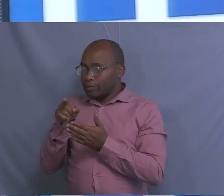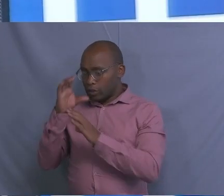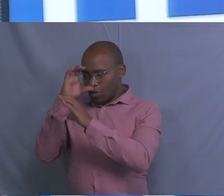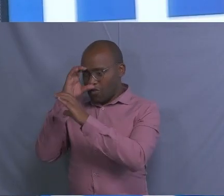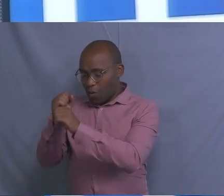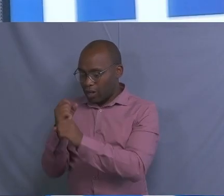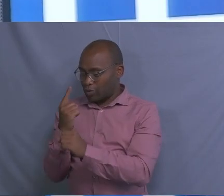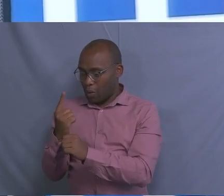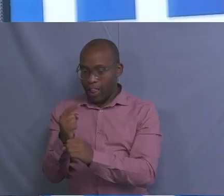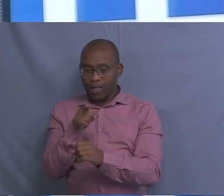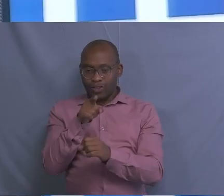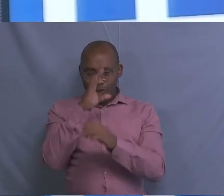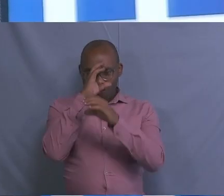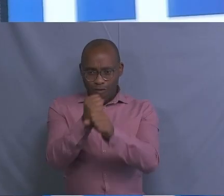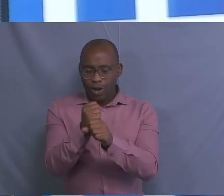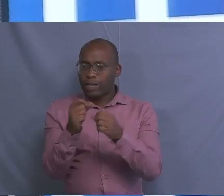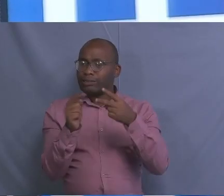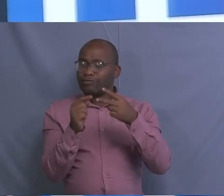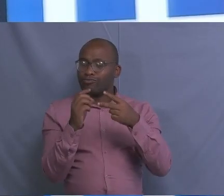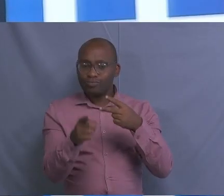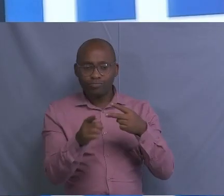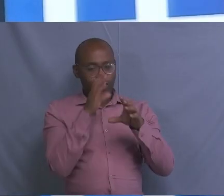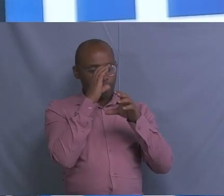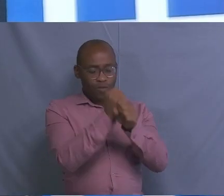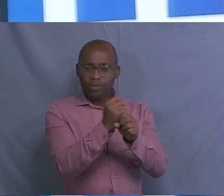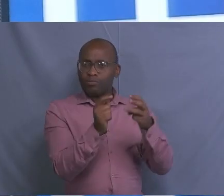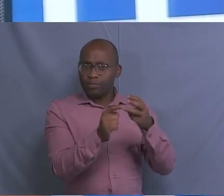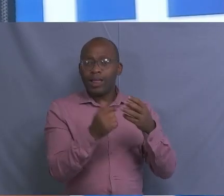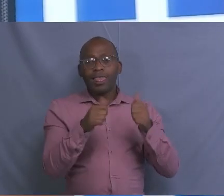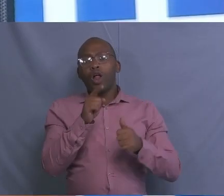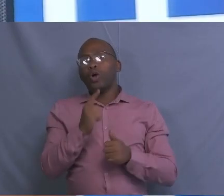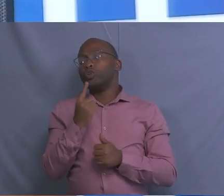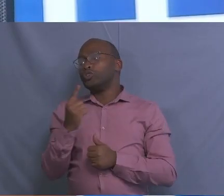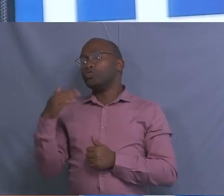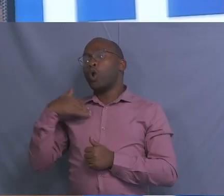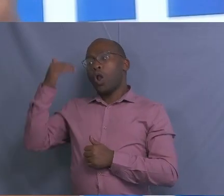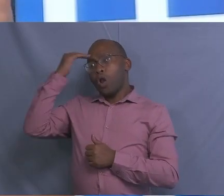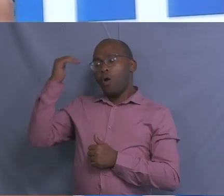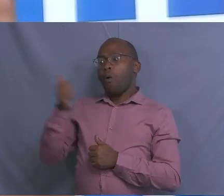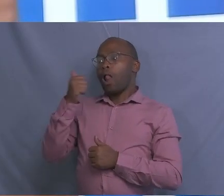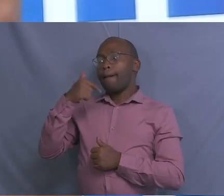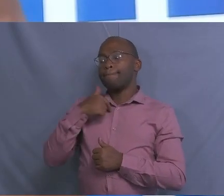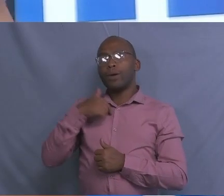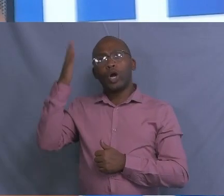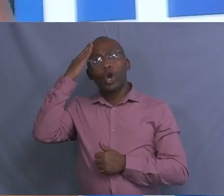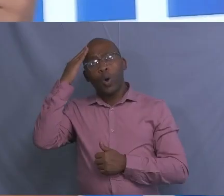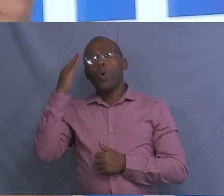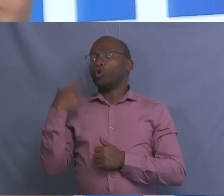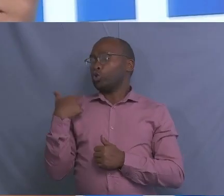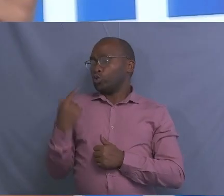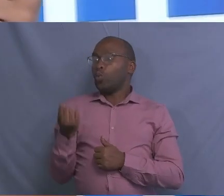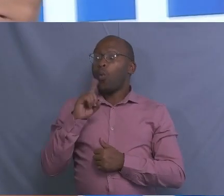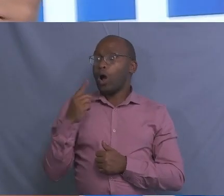duties more effectively. And how you would split yourself into those committees, you would have regard to your skills as well as